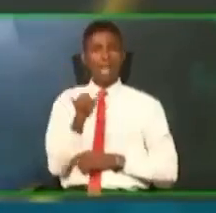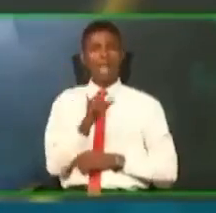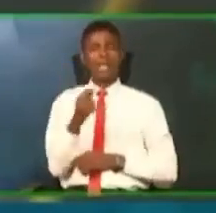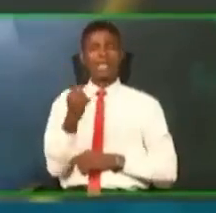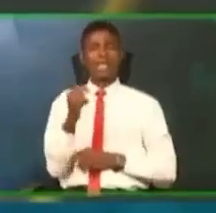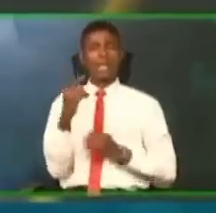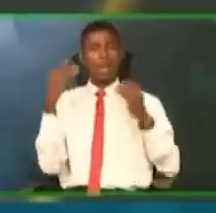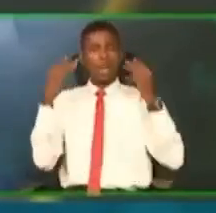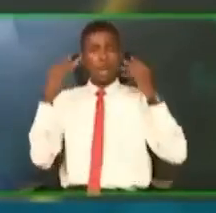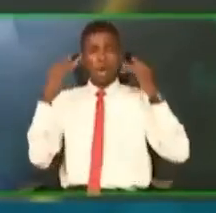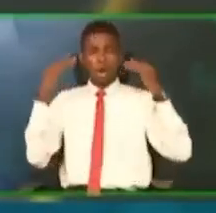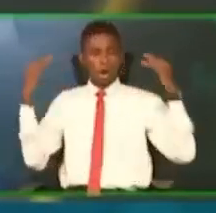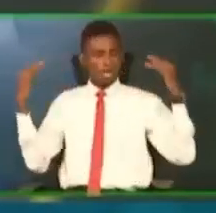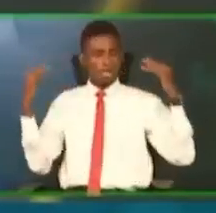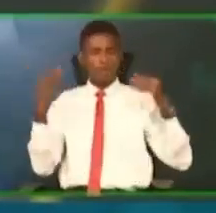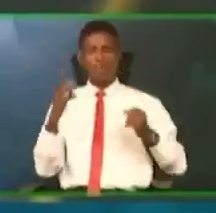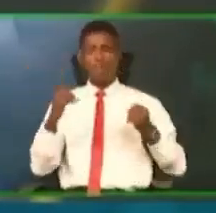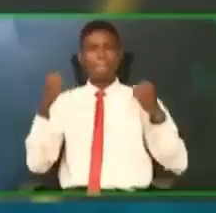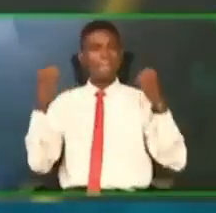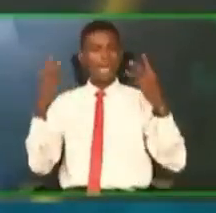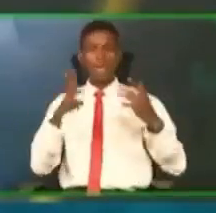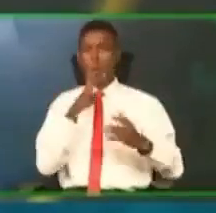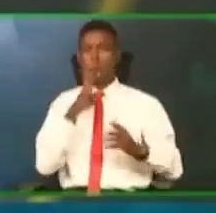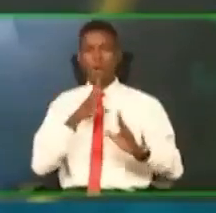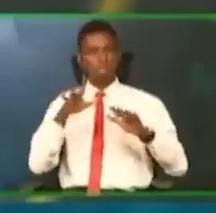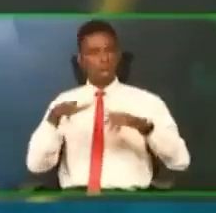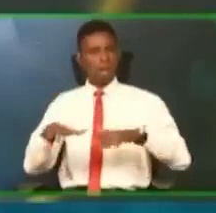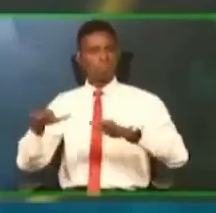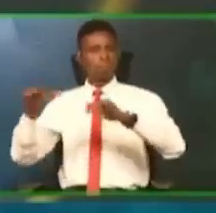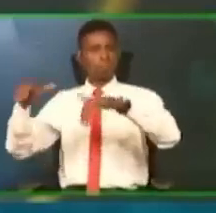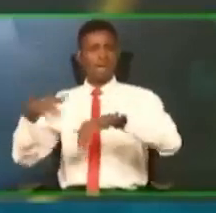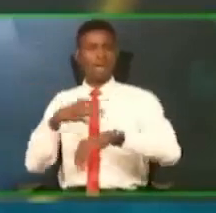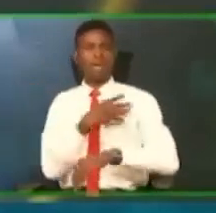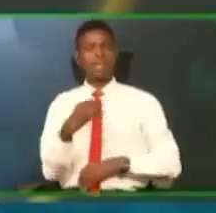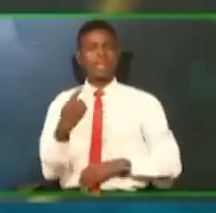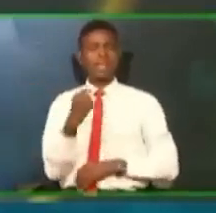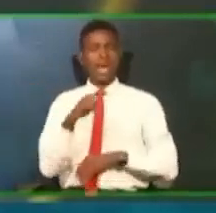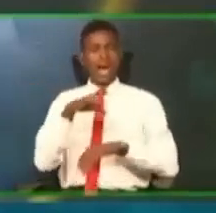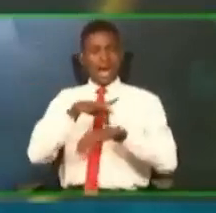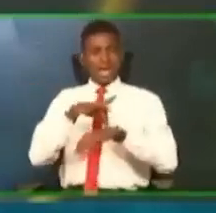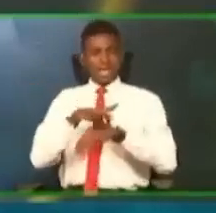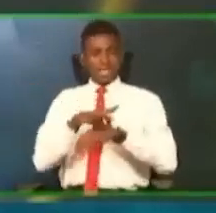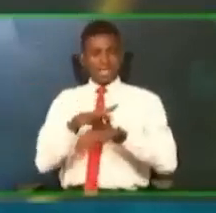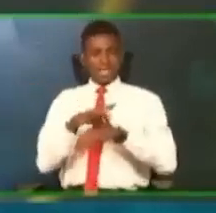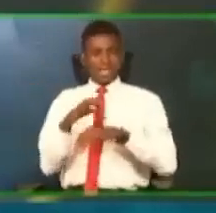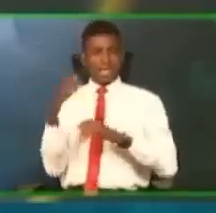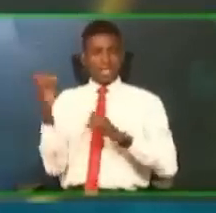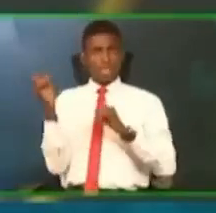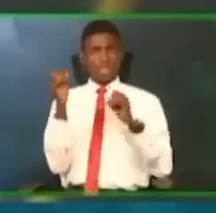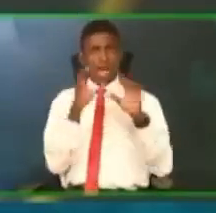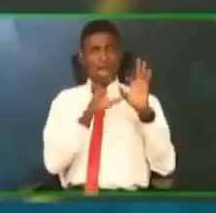noise of many waters, and the earth shined with his glory.